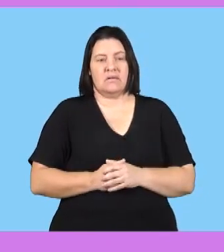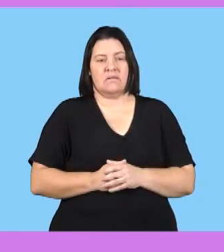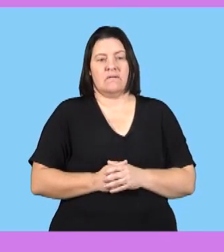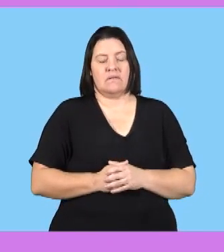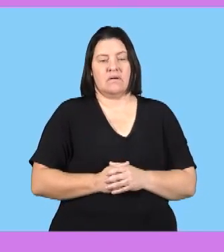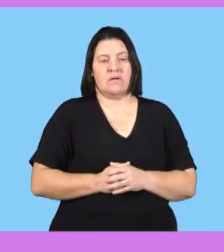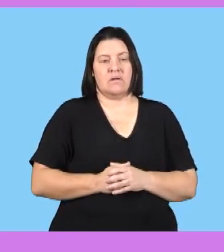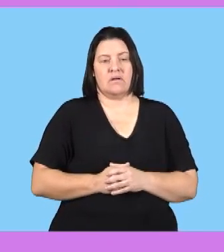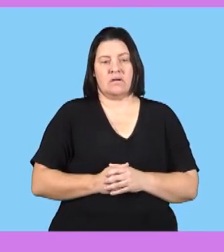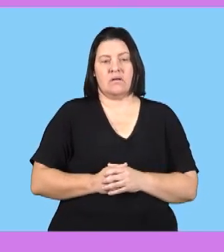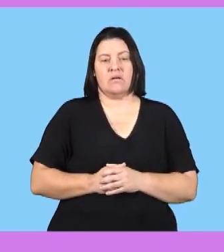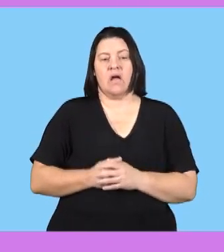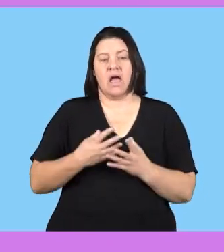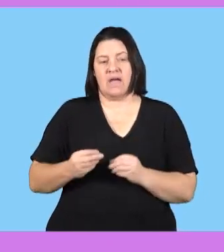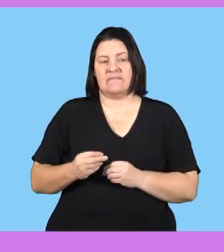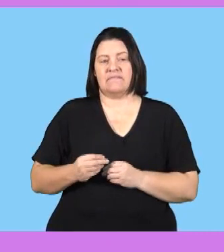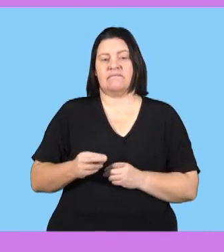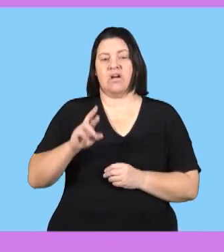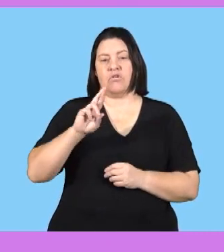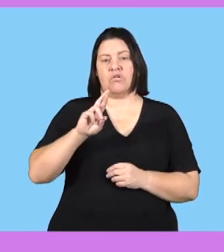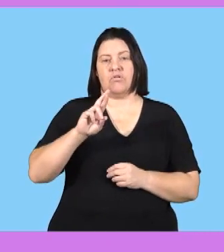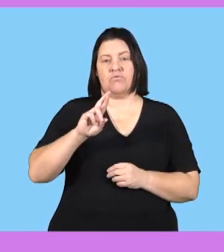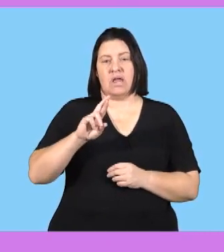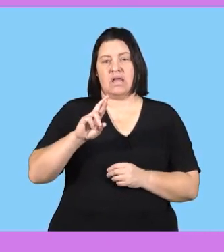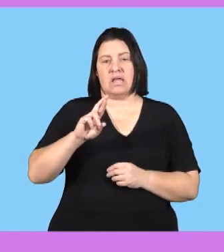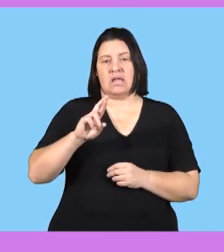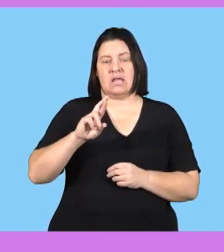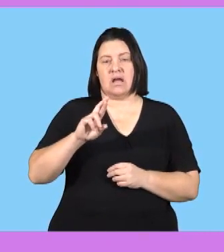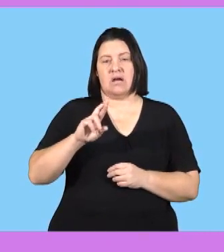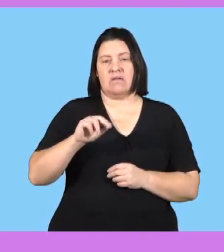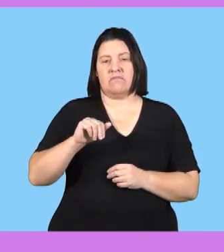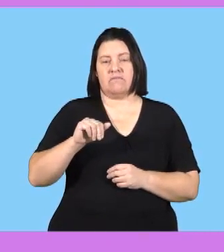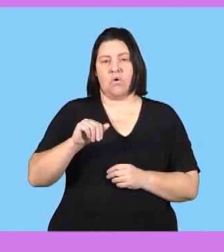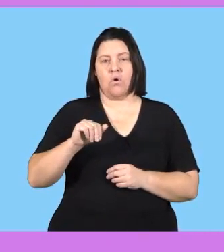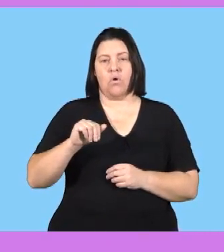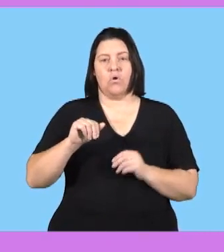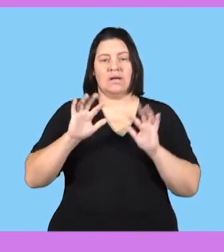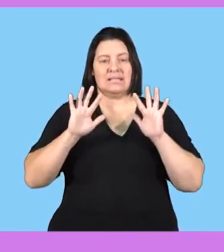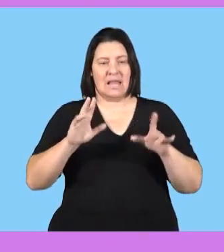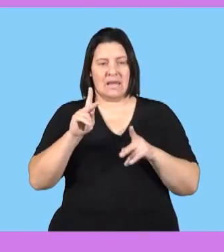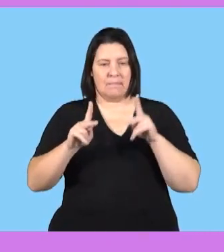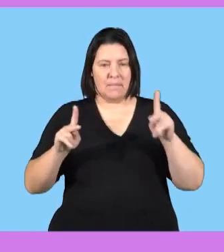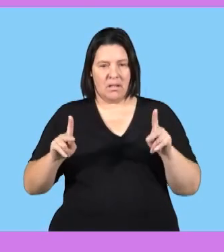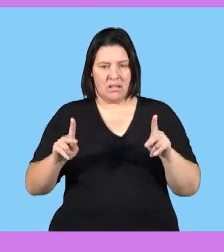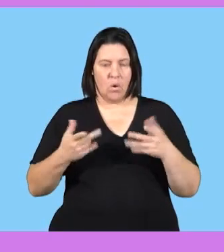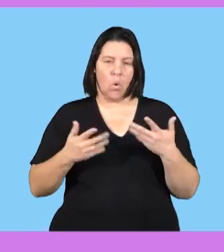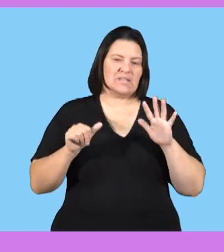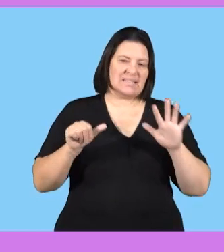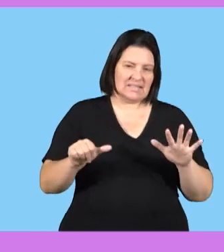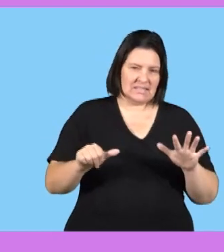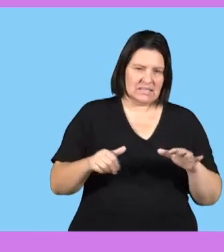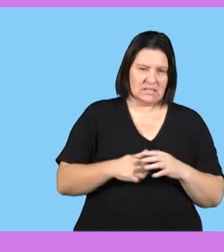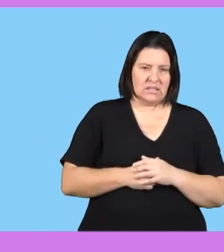for we have 60 rand, and we said 60 rand, it was for 10 people. We can as well stop at